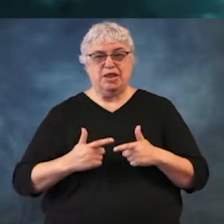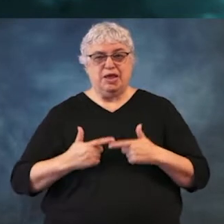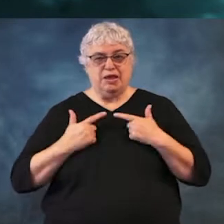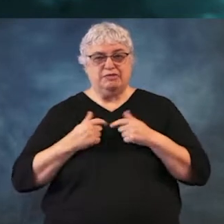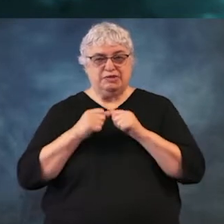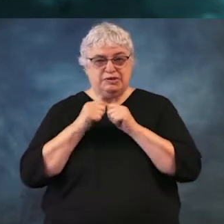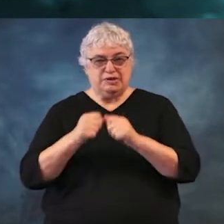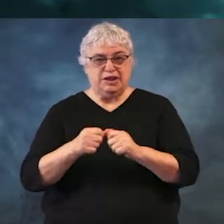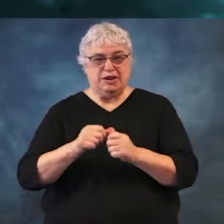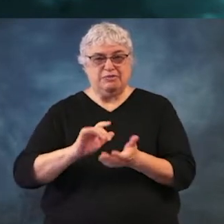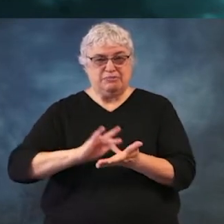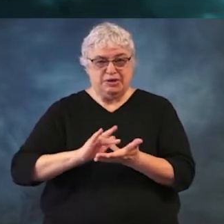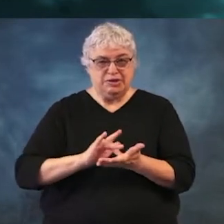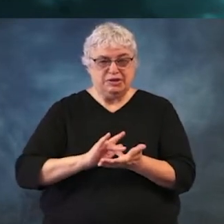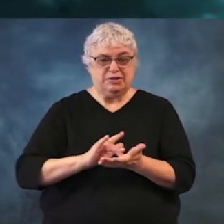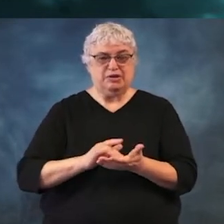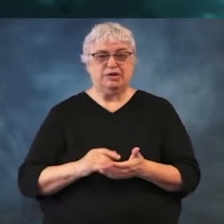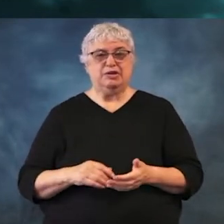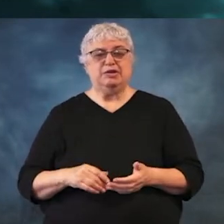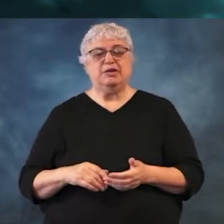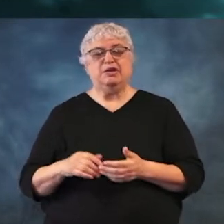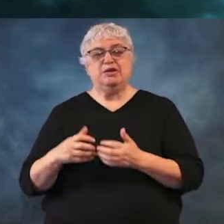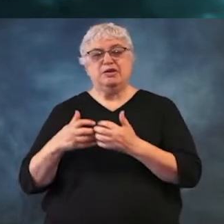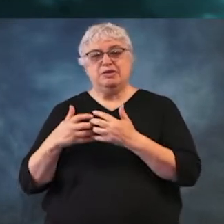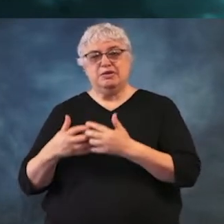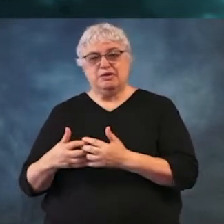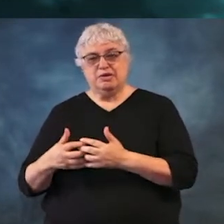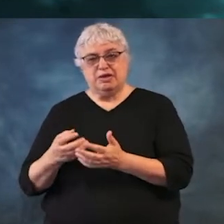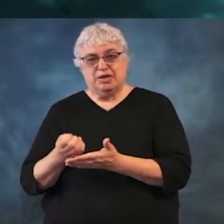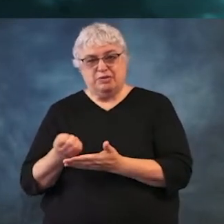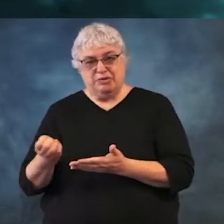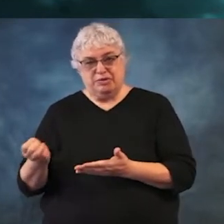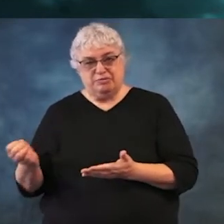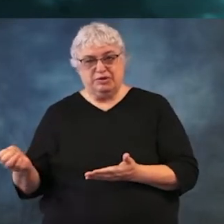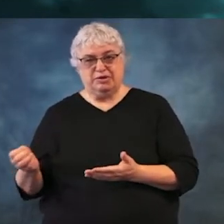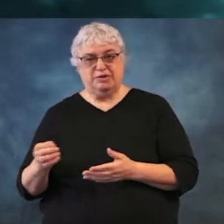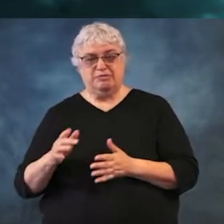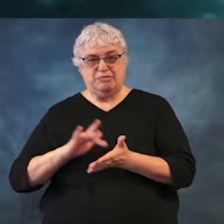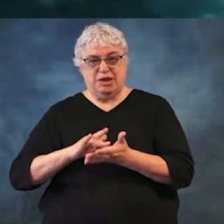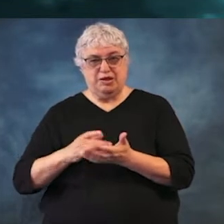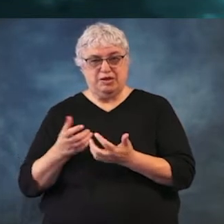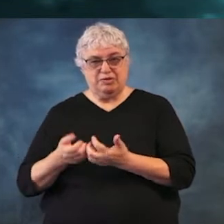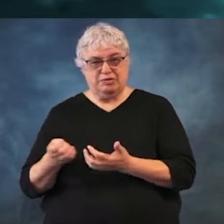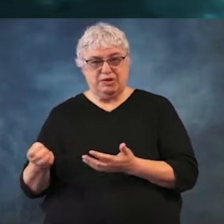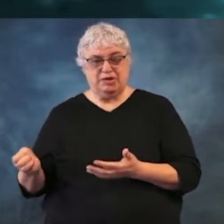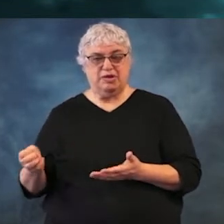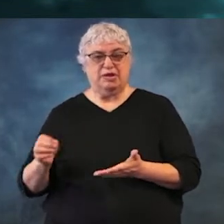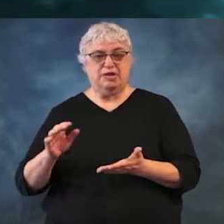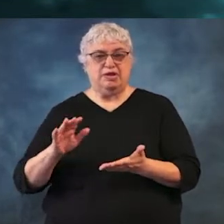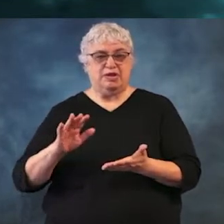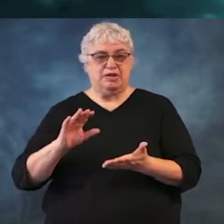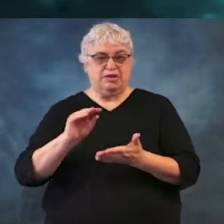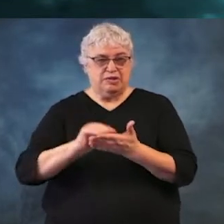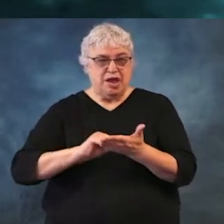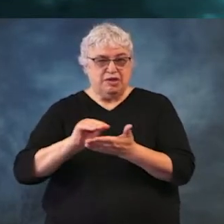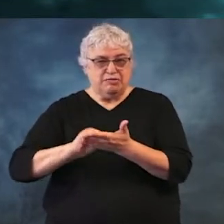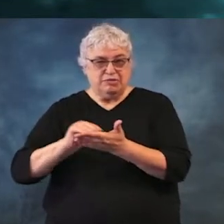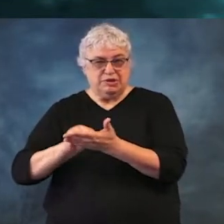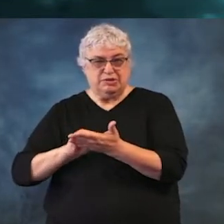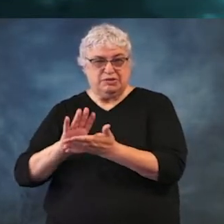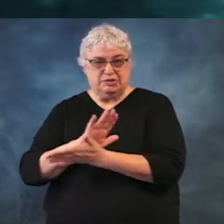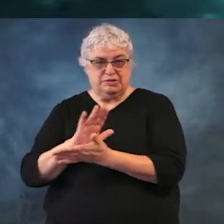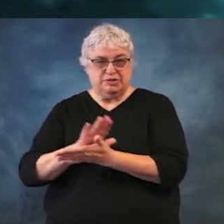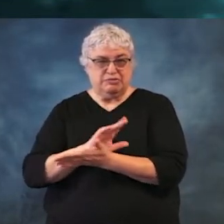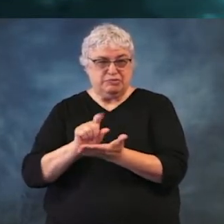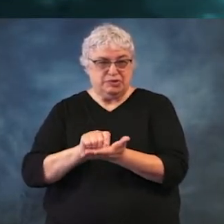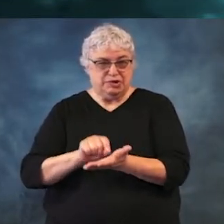life-sustaining medication, durable medical equipment, um, sensitive paperwork,